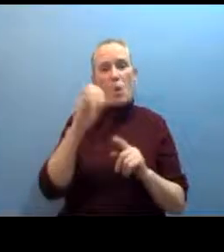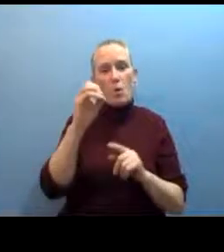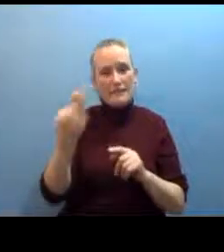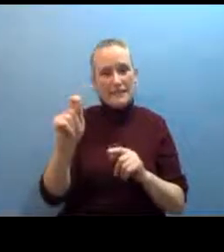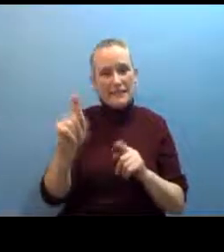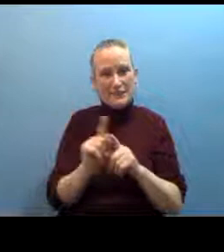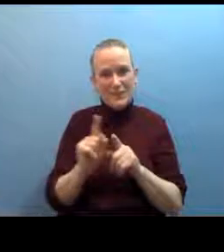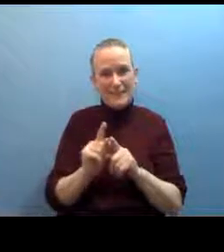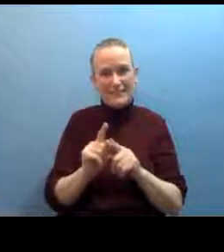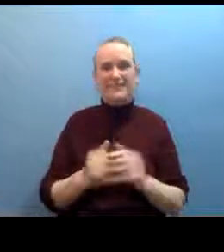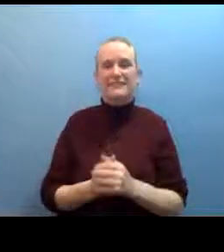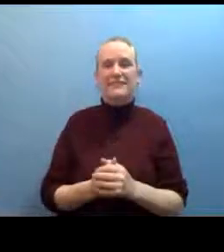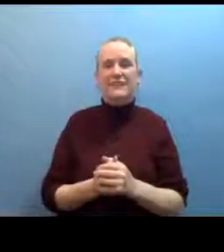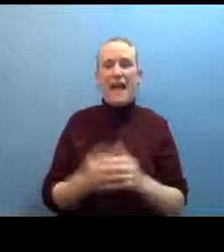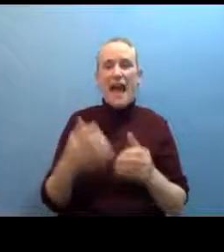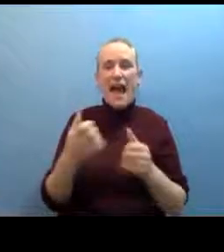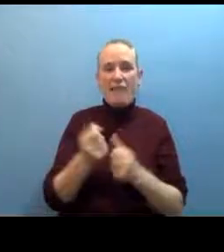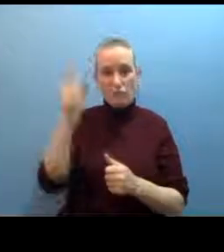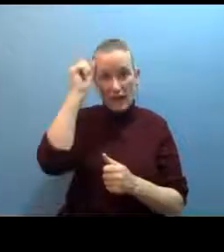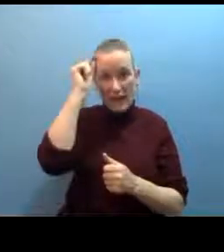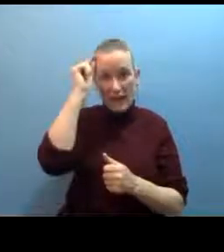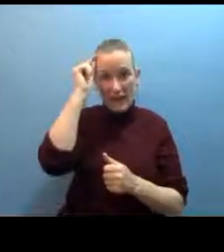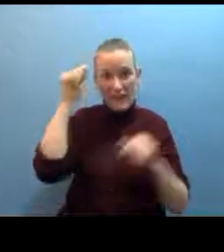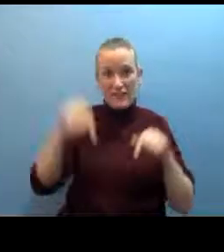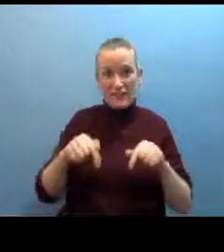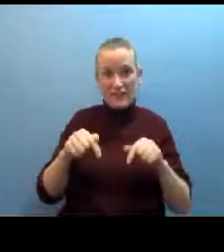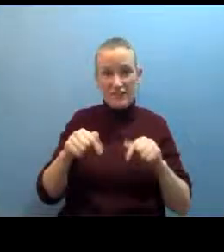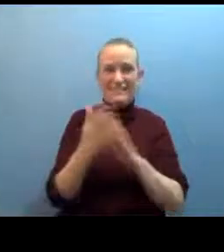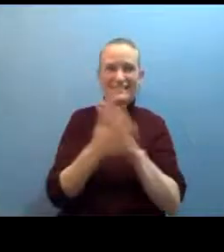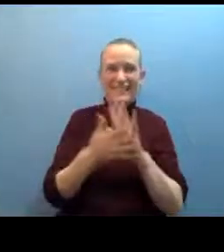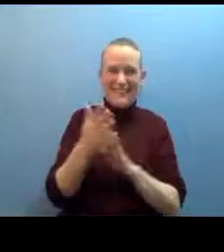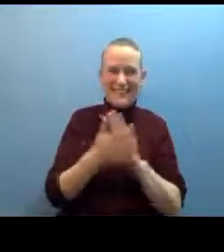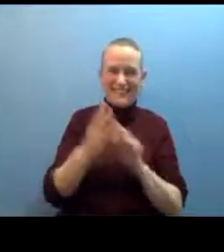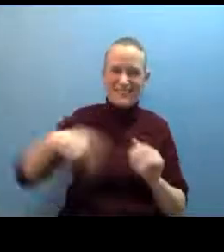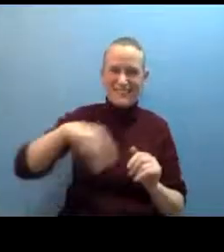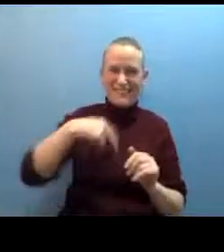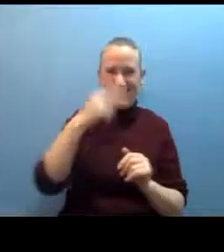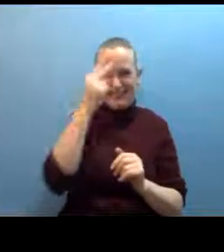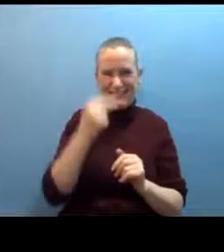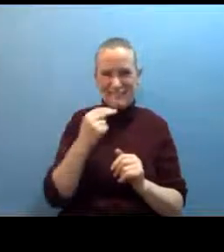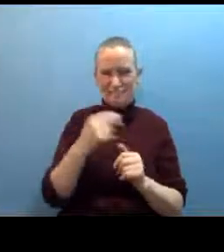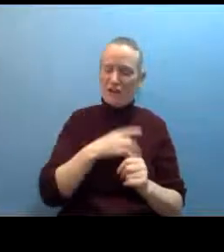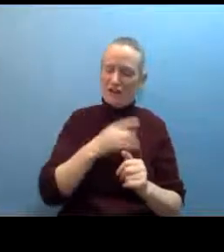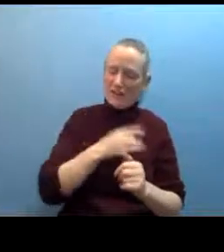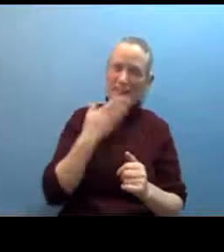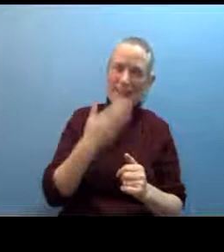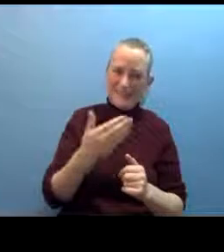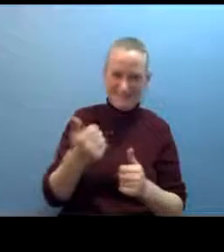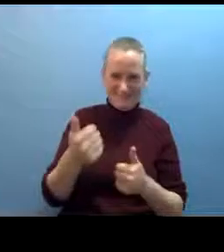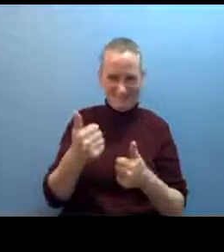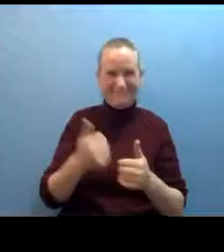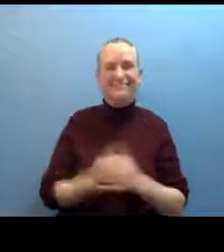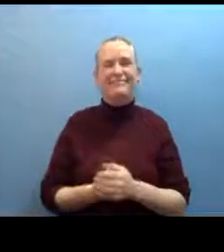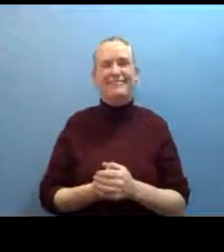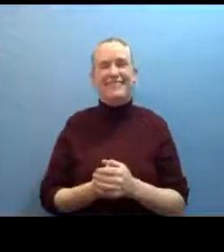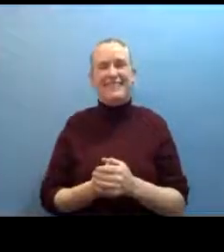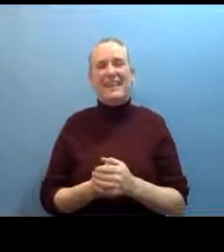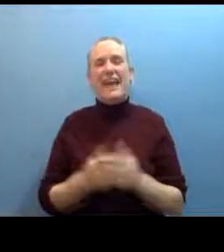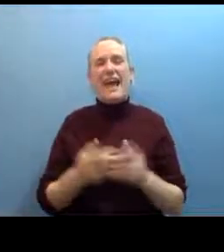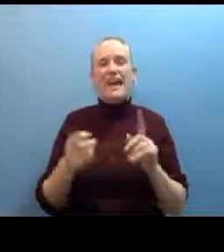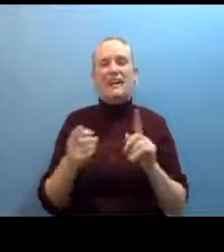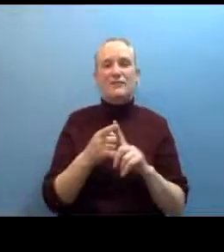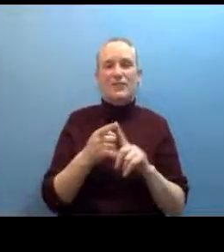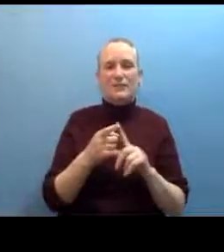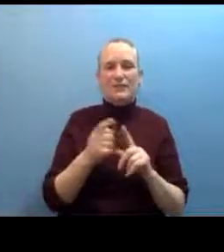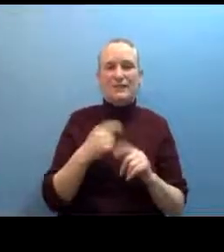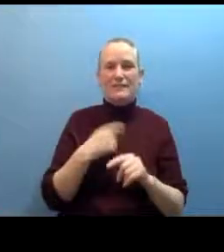therapist. We have Ray Green, who is signing for us tonight, very kindly. Thank you, Ray. And will tell us to